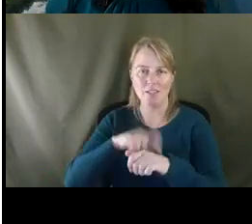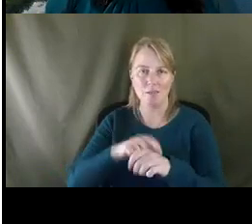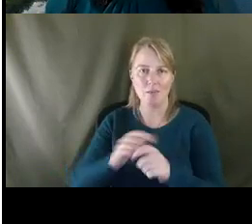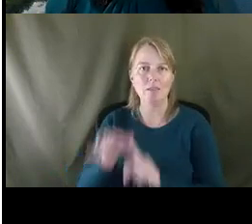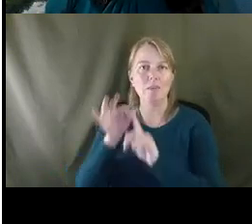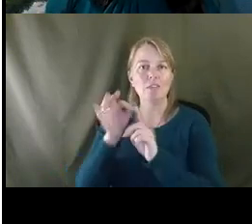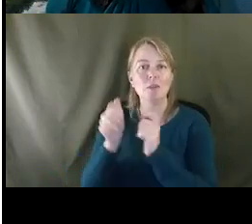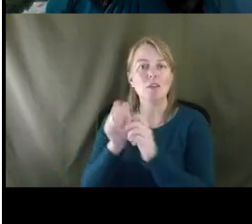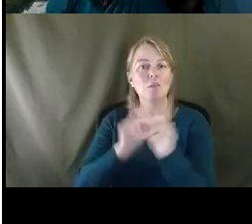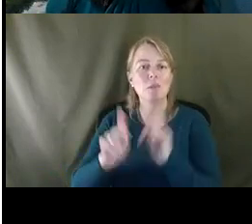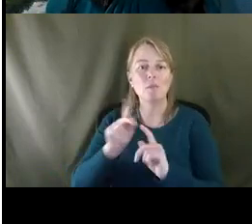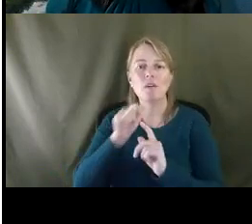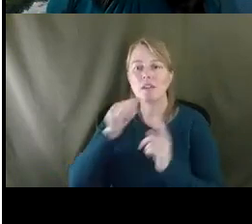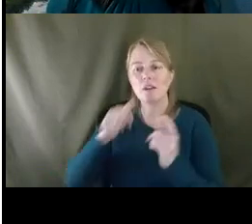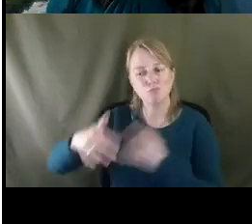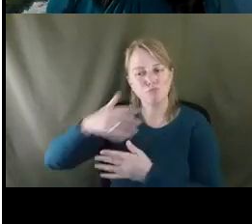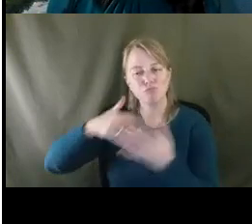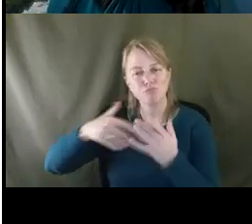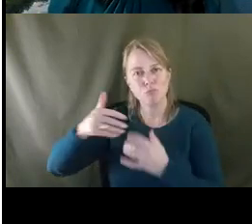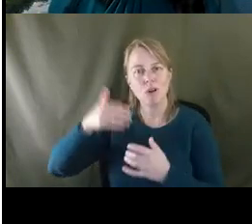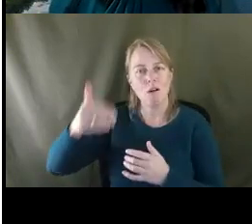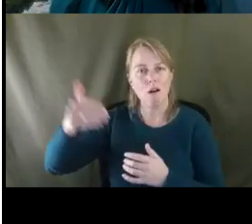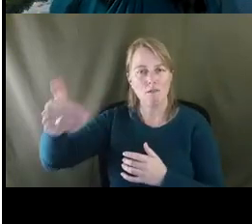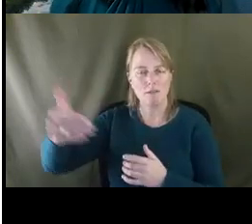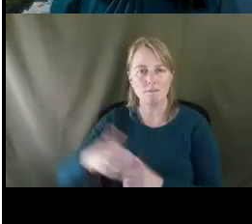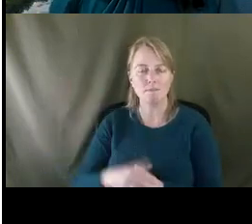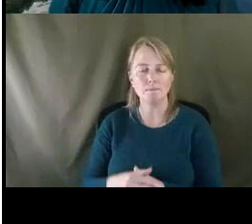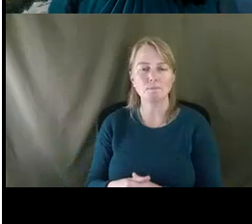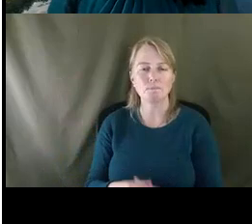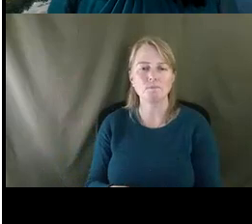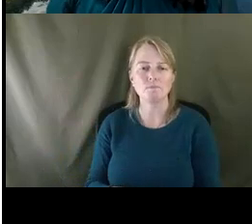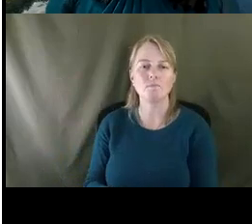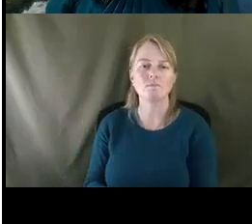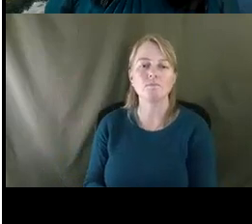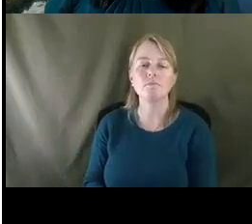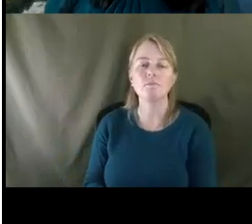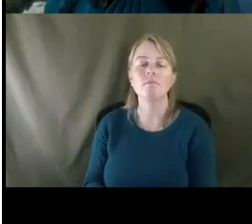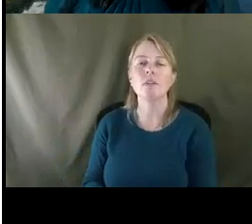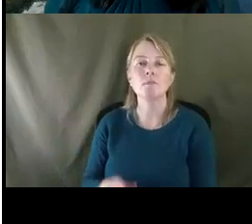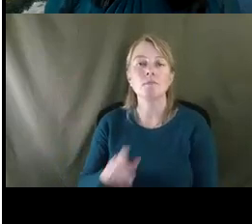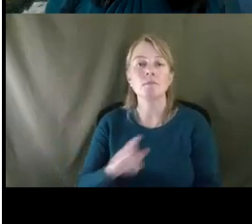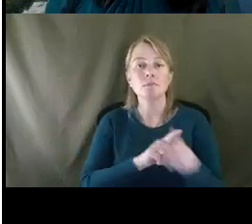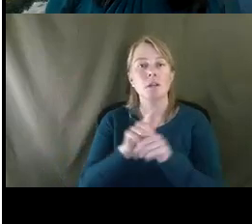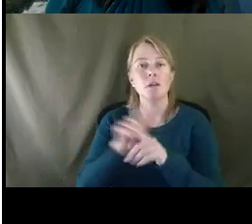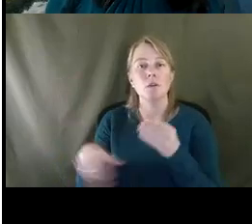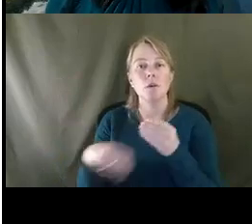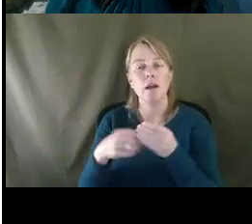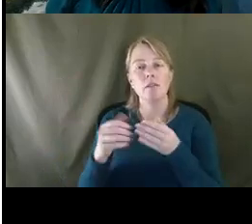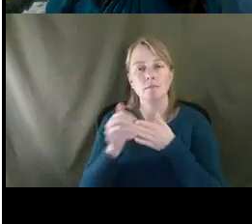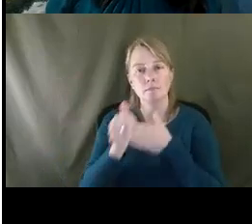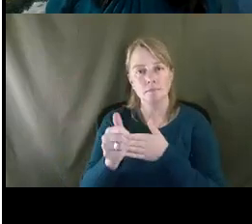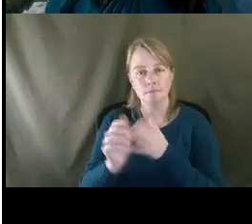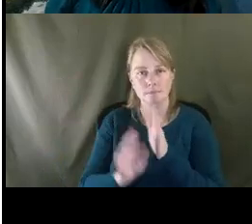don't get to interact with all that frequently on a regular basis. You'll also want to add in leadership development